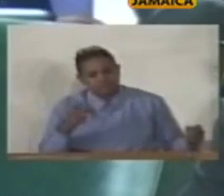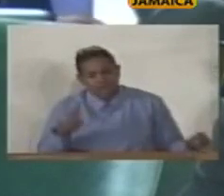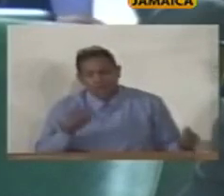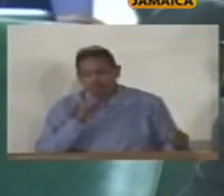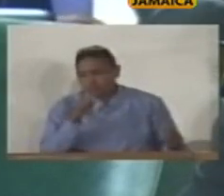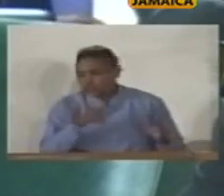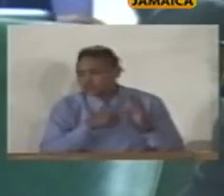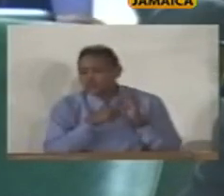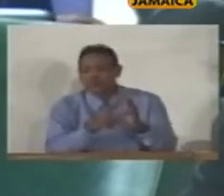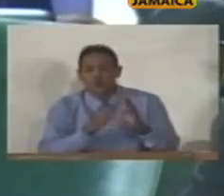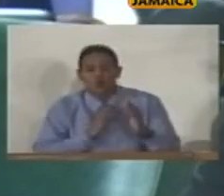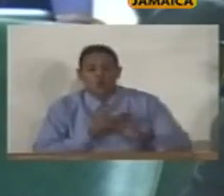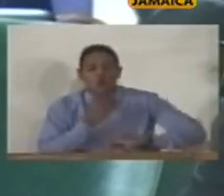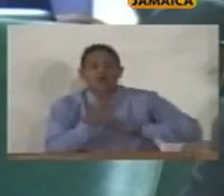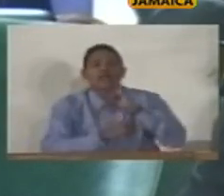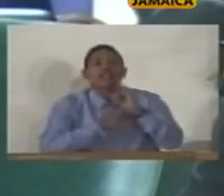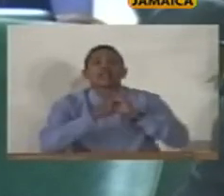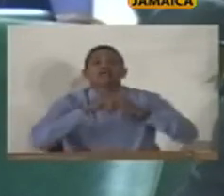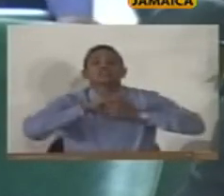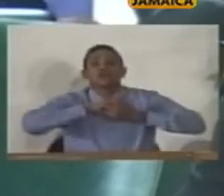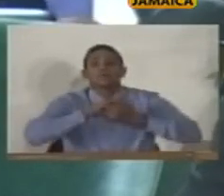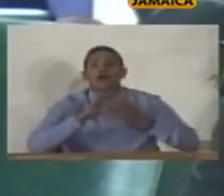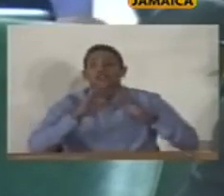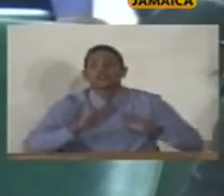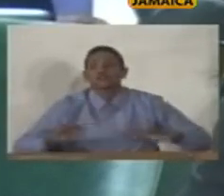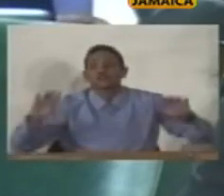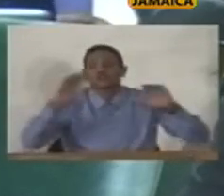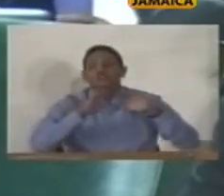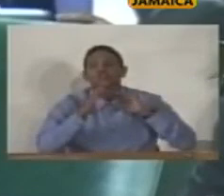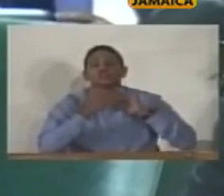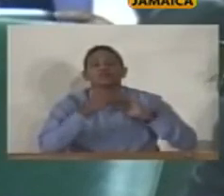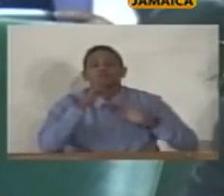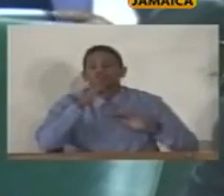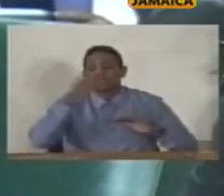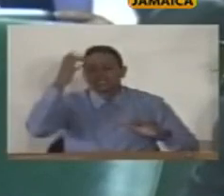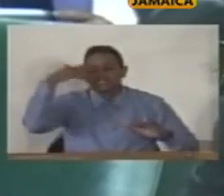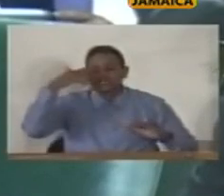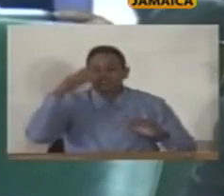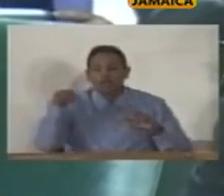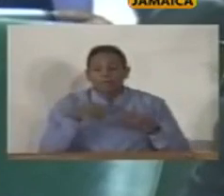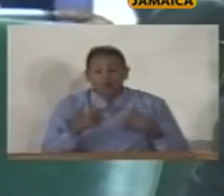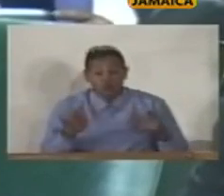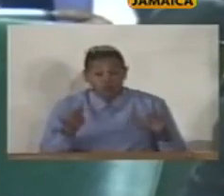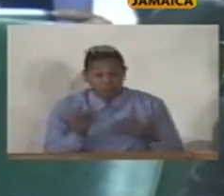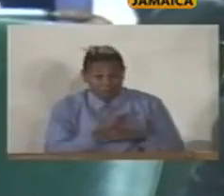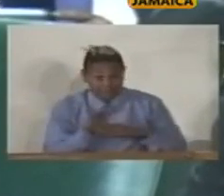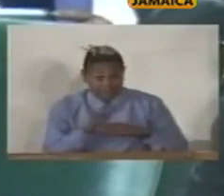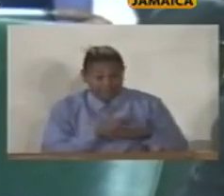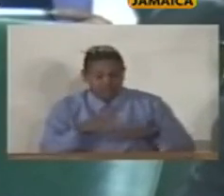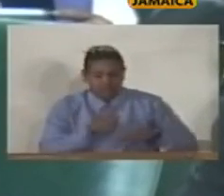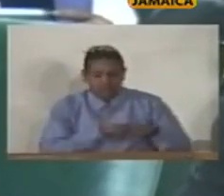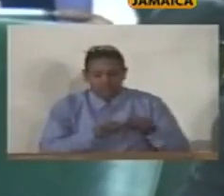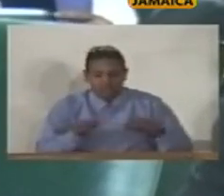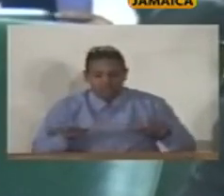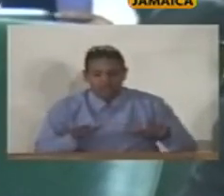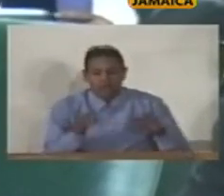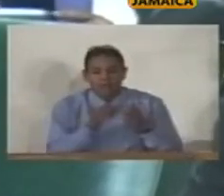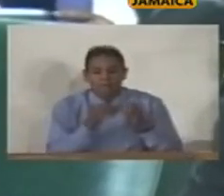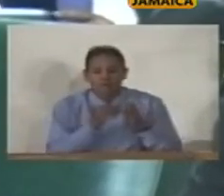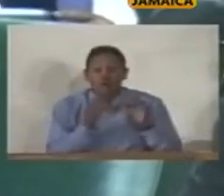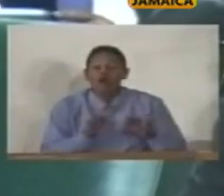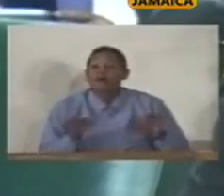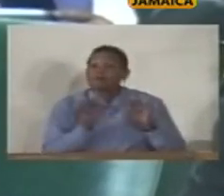to our international partners that Jamaica is serious about doing business and, more importantly, Mr.